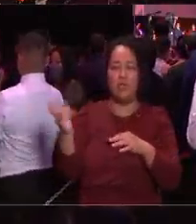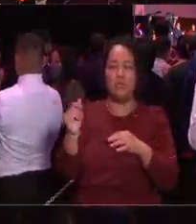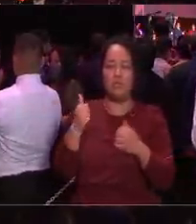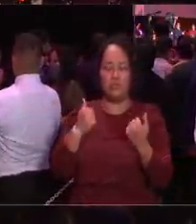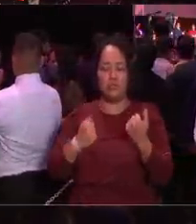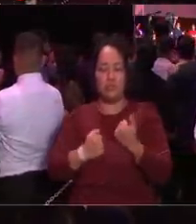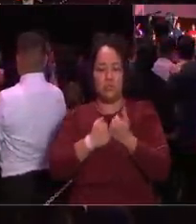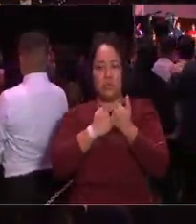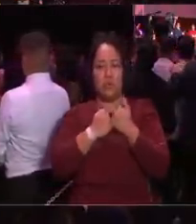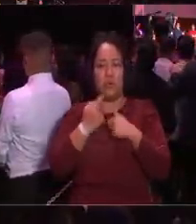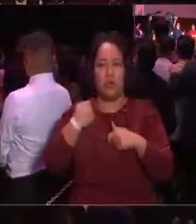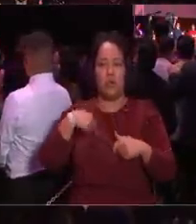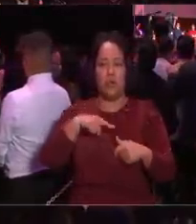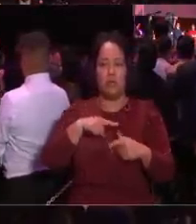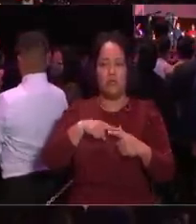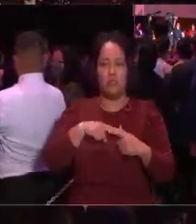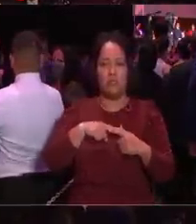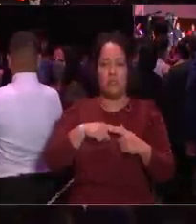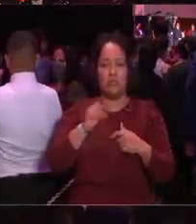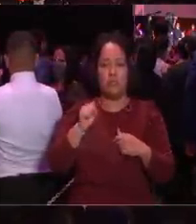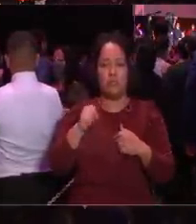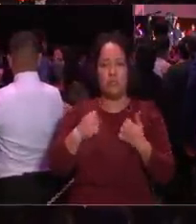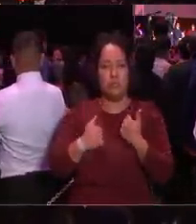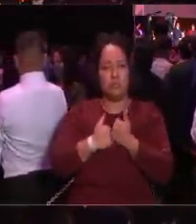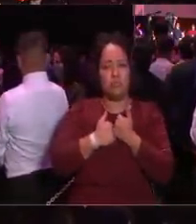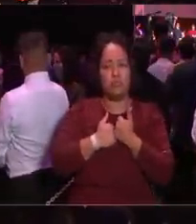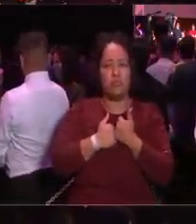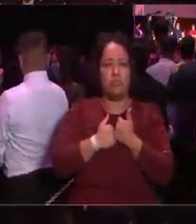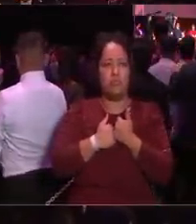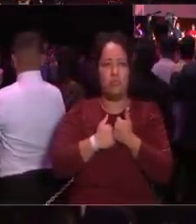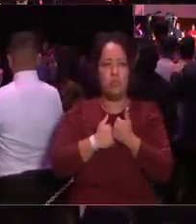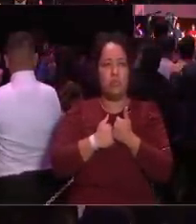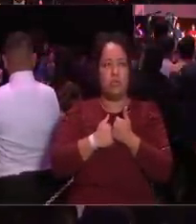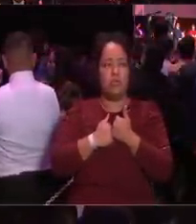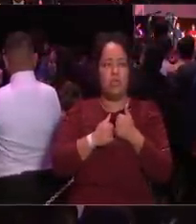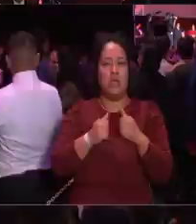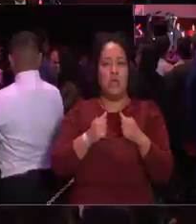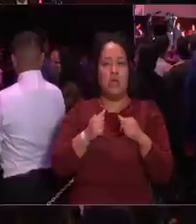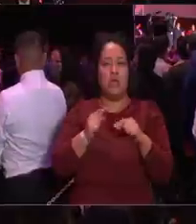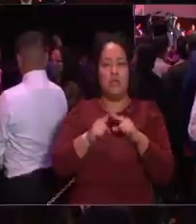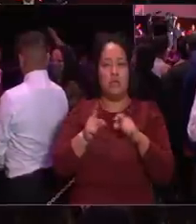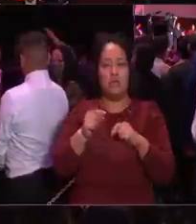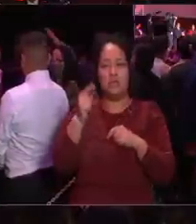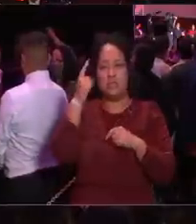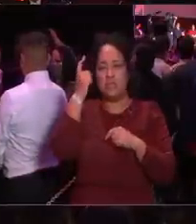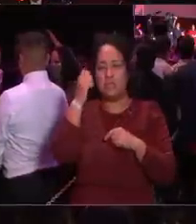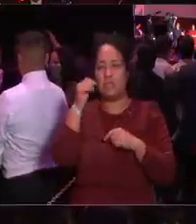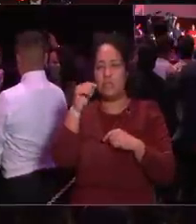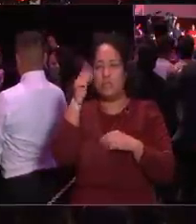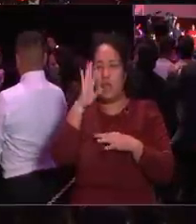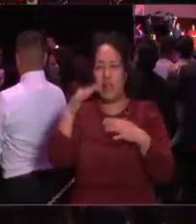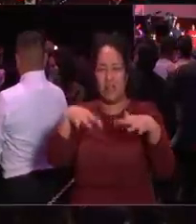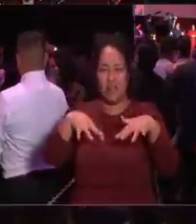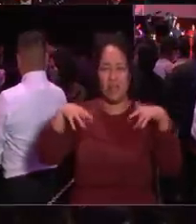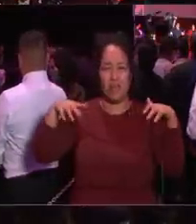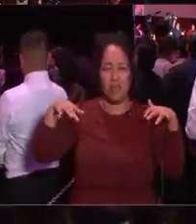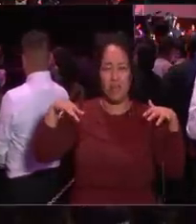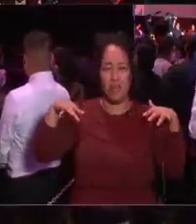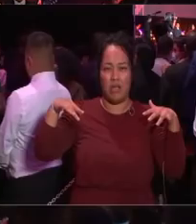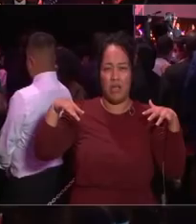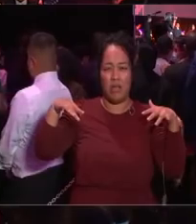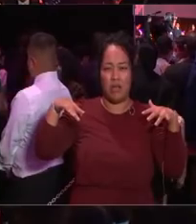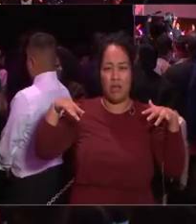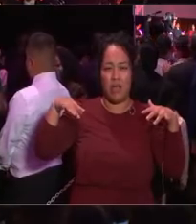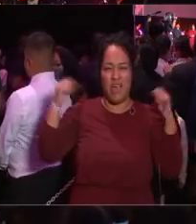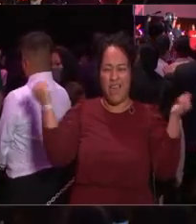support us, porque a veces la sometimes gente they apoyar, don't, y a veces no. But you know, but when you think that God is the audience, pero cuando entiendes que Dios